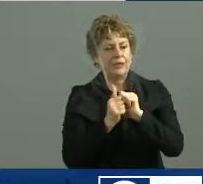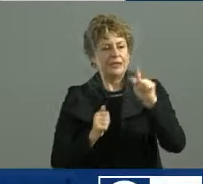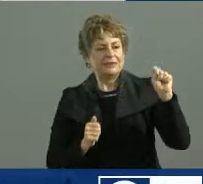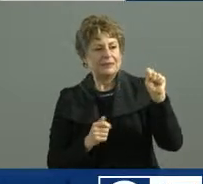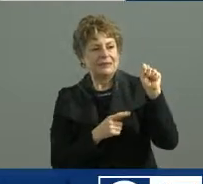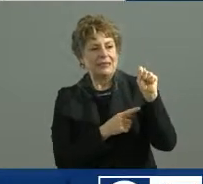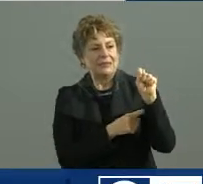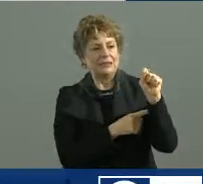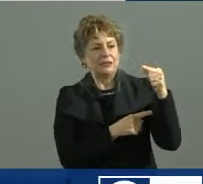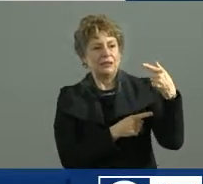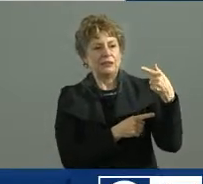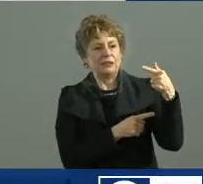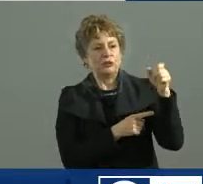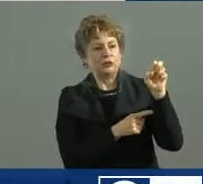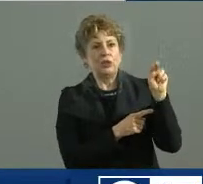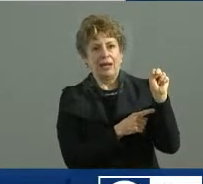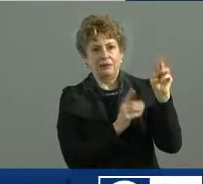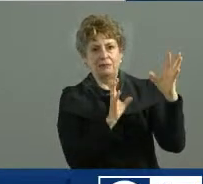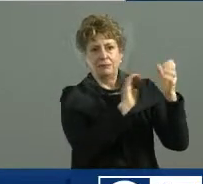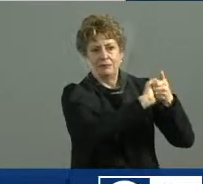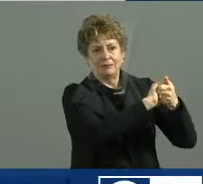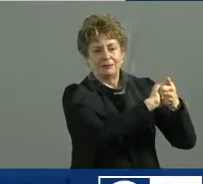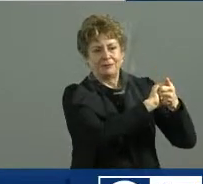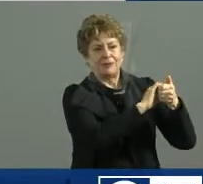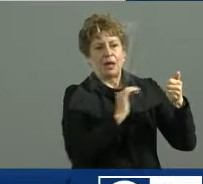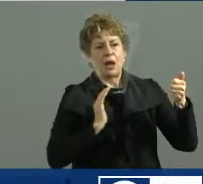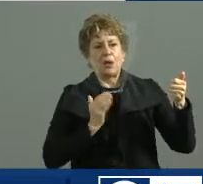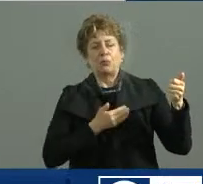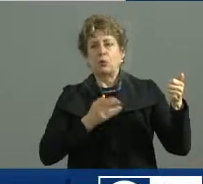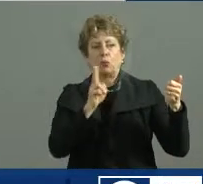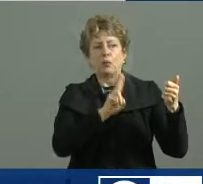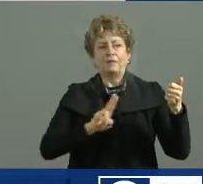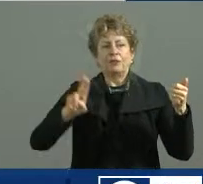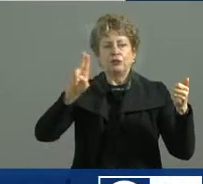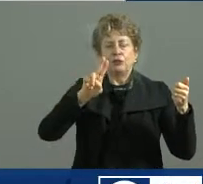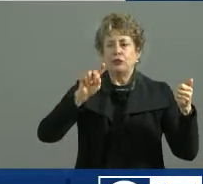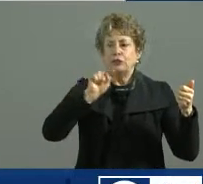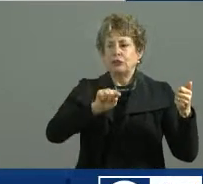universities. And so what we do is we send a